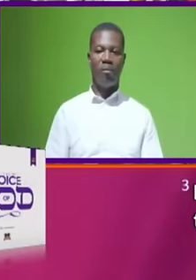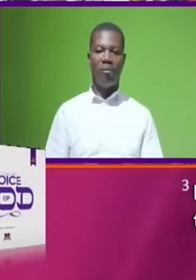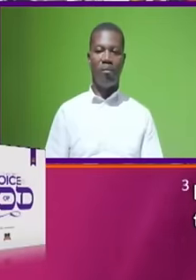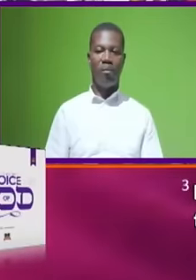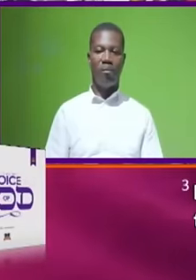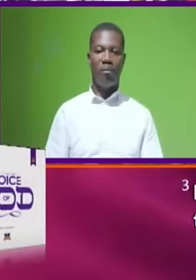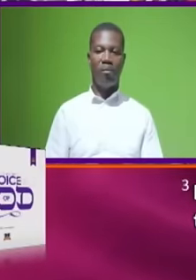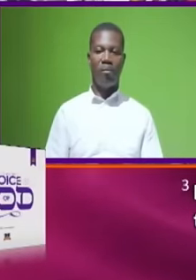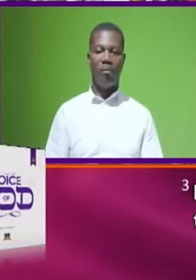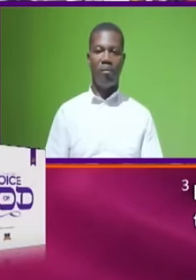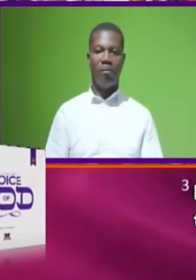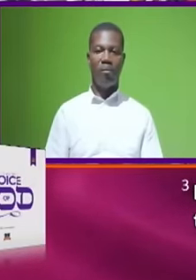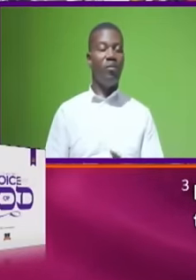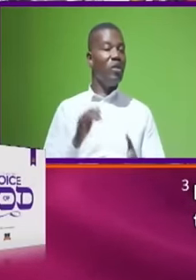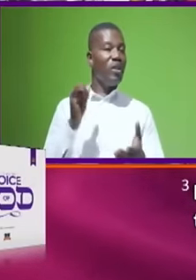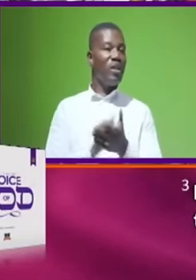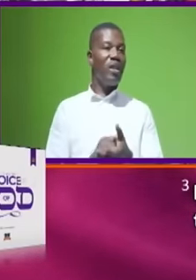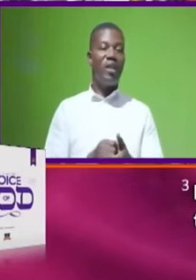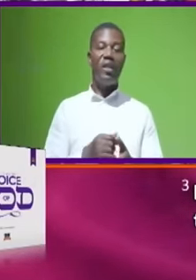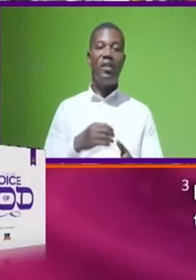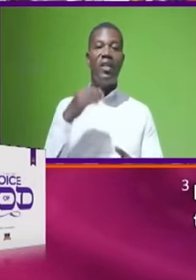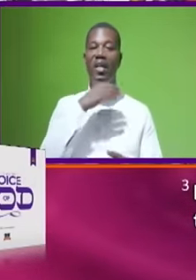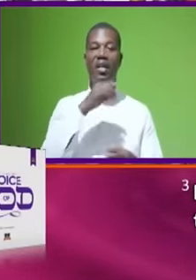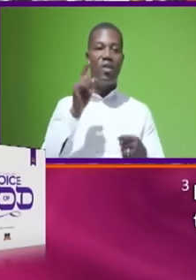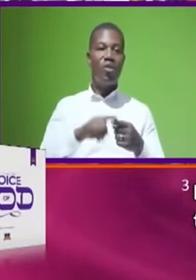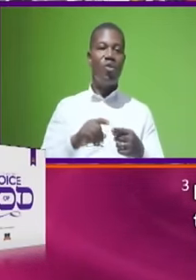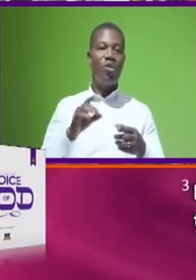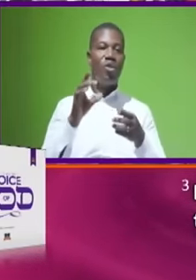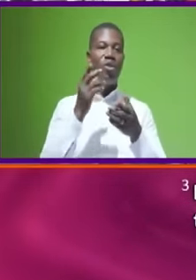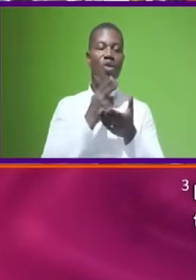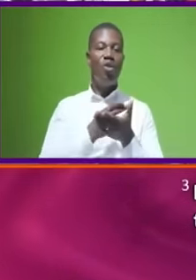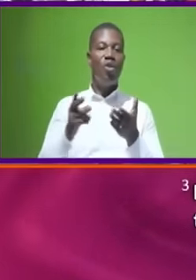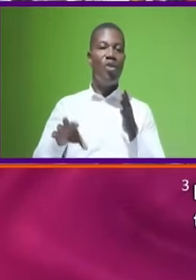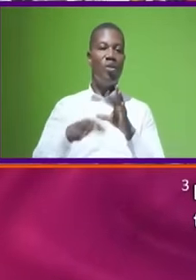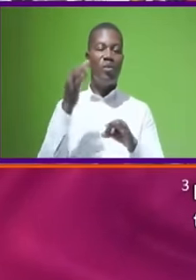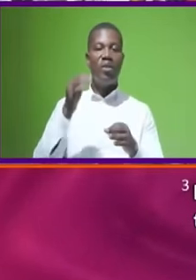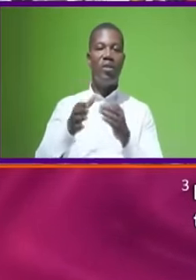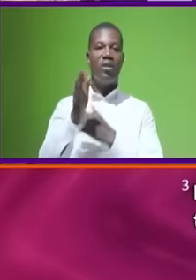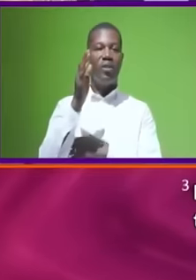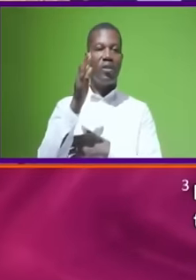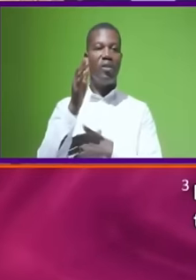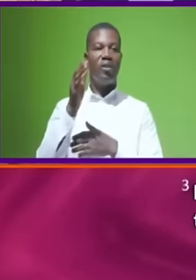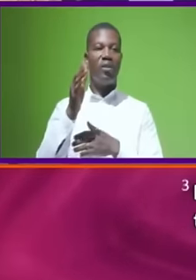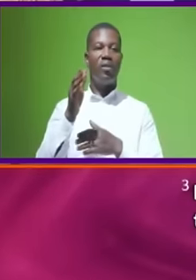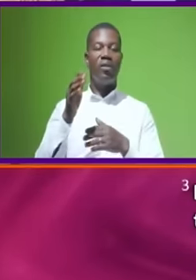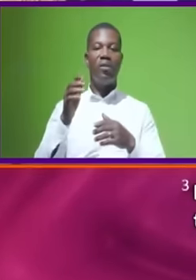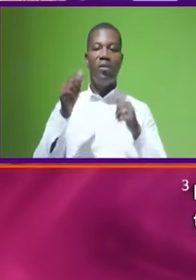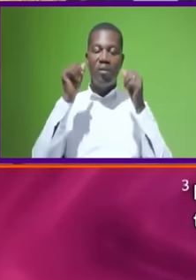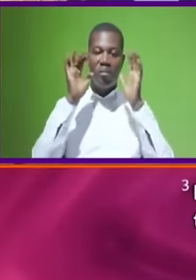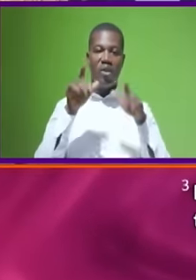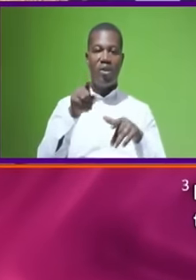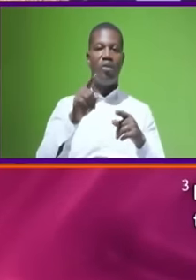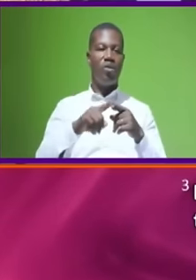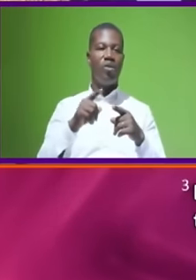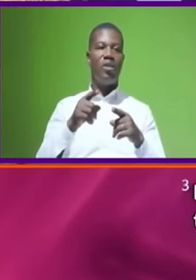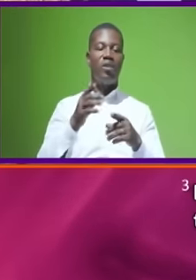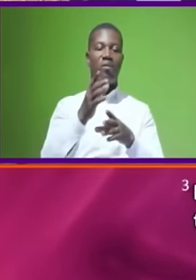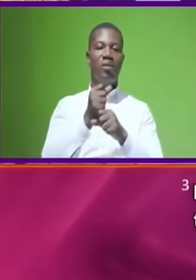di atro chire won kronkron. Say di atro adu nyame ahyirawo. And what could you form, sir?